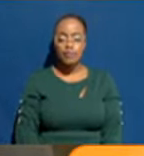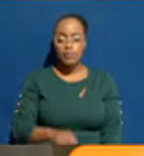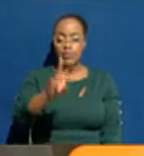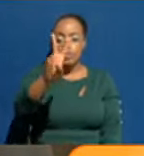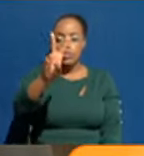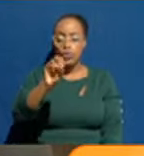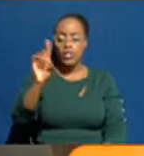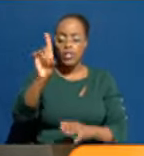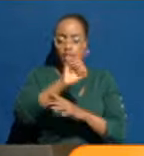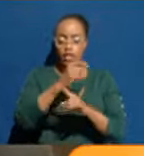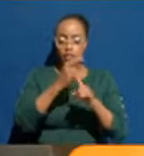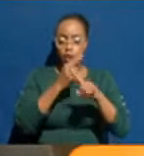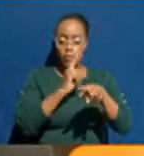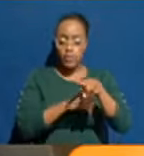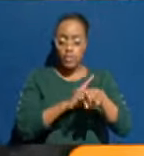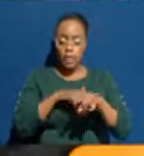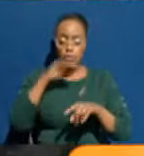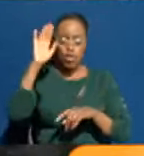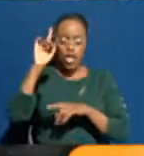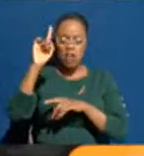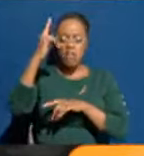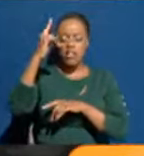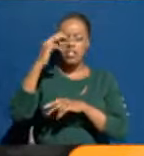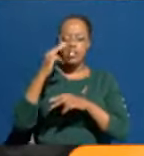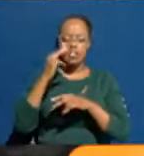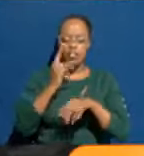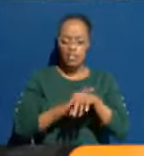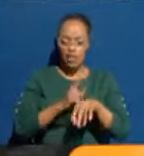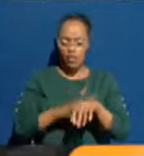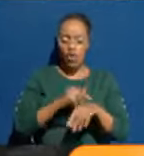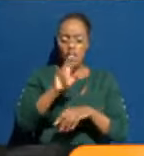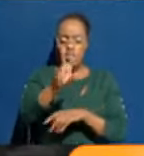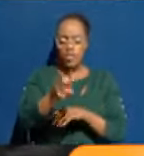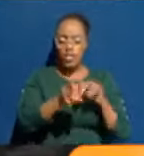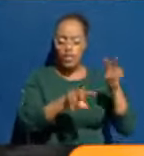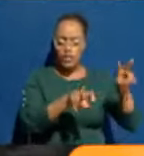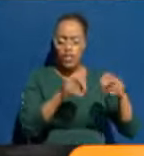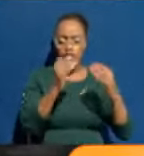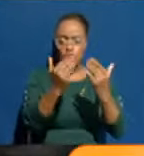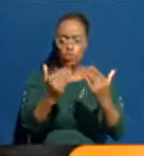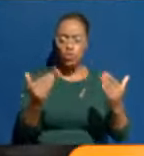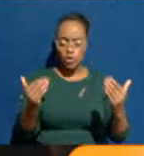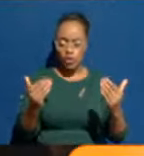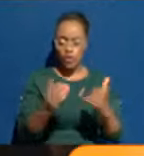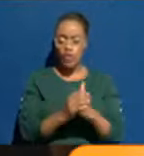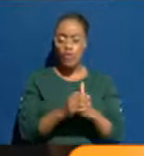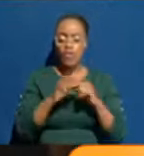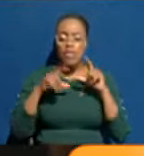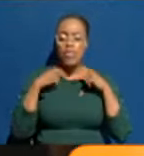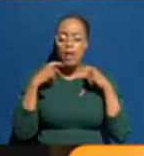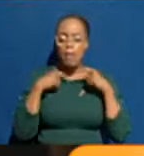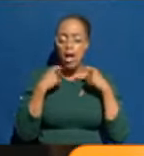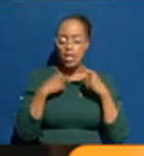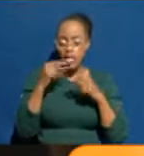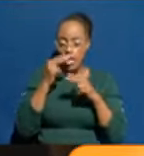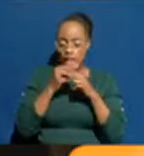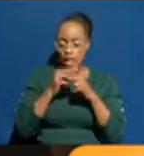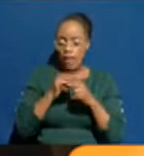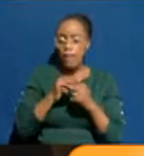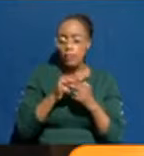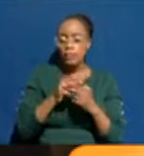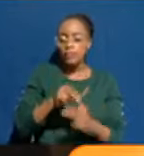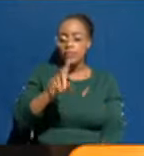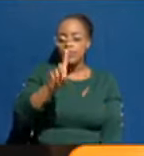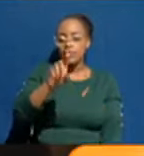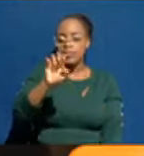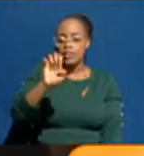2 decades after hitting the headlines on allegations of child theft, self-styled preacher Gilbert Juma Deya is a free